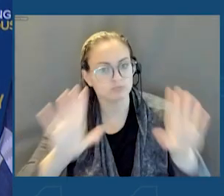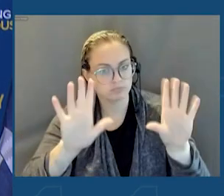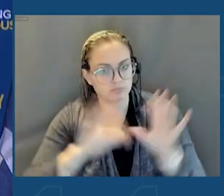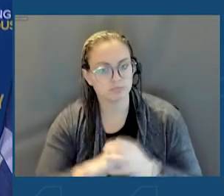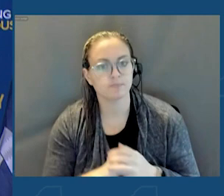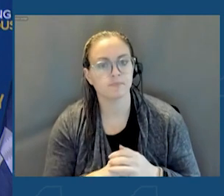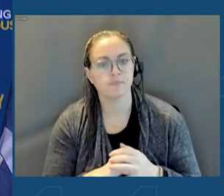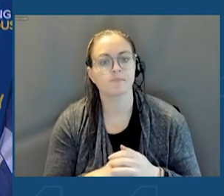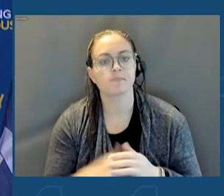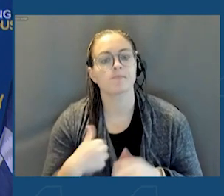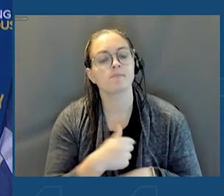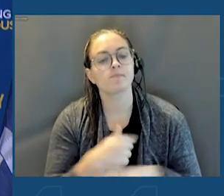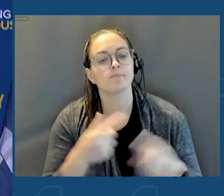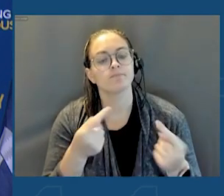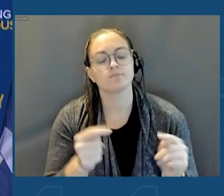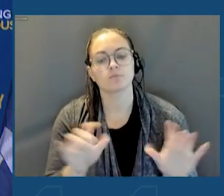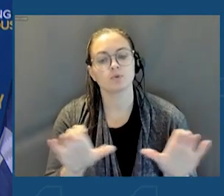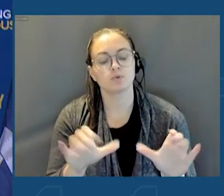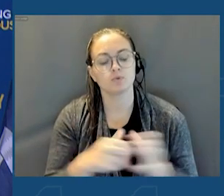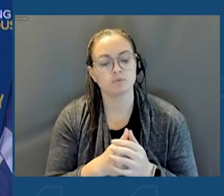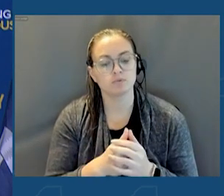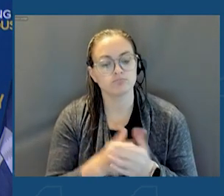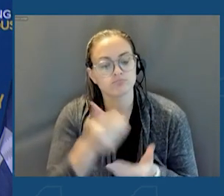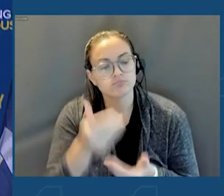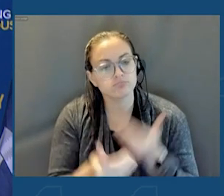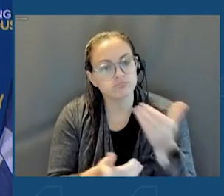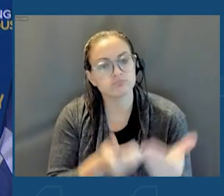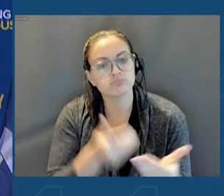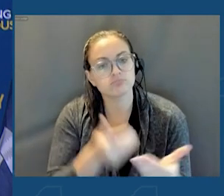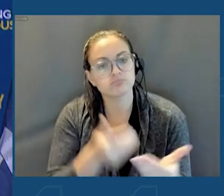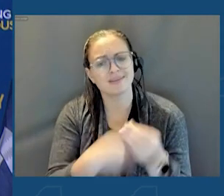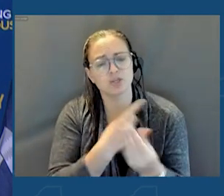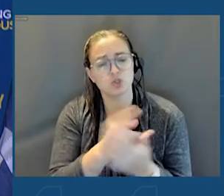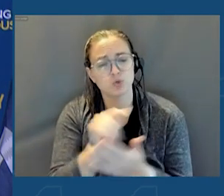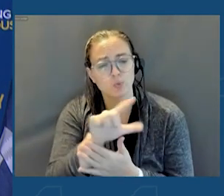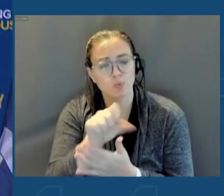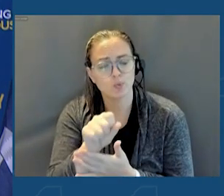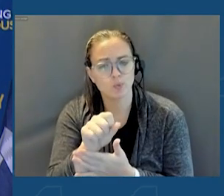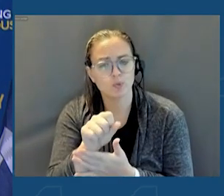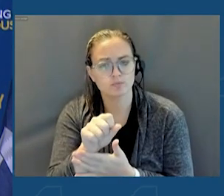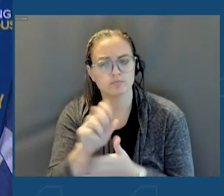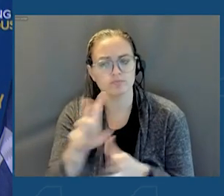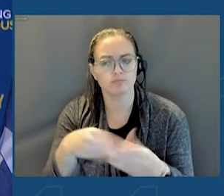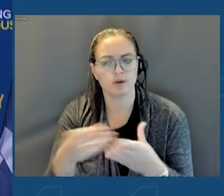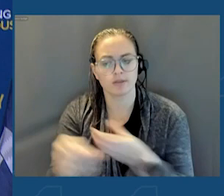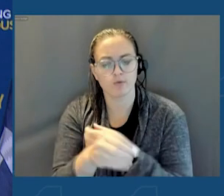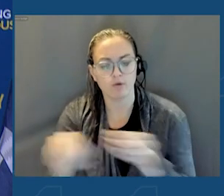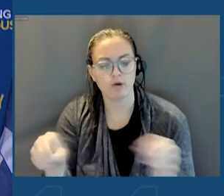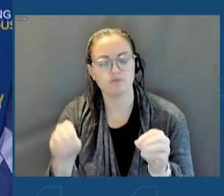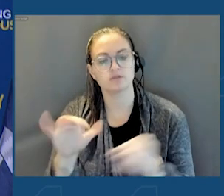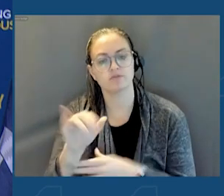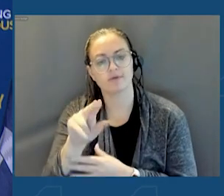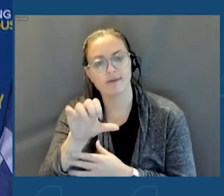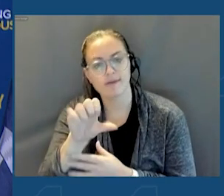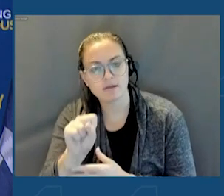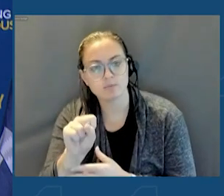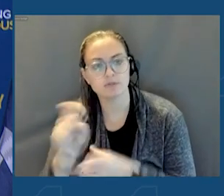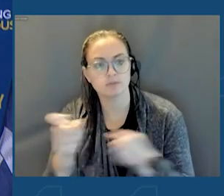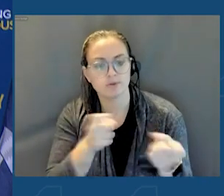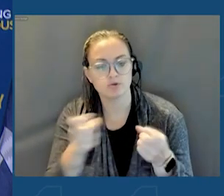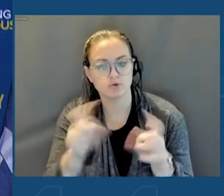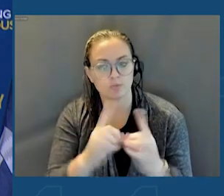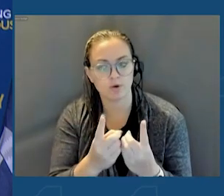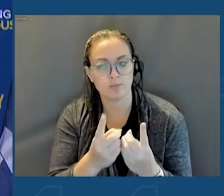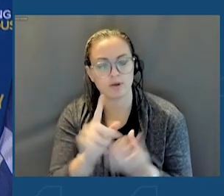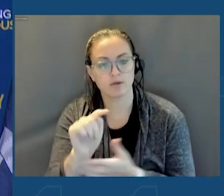we are trying to move forward. In addition to these tools, I've given the Office of Cannabis Management and Department of